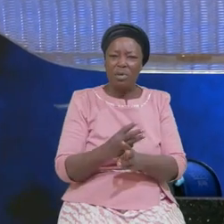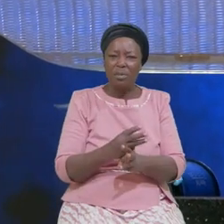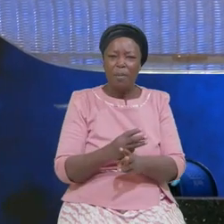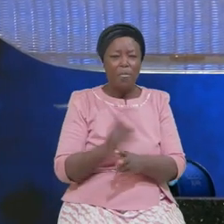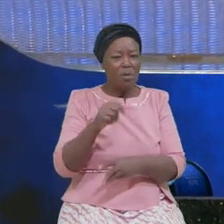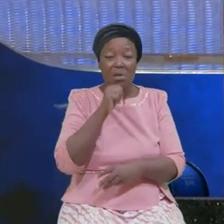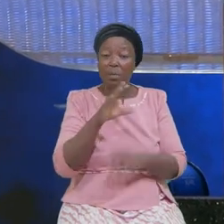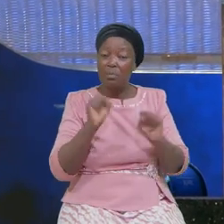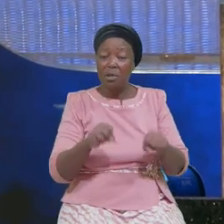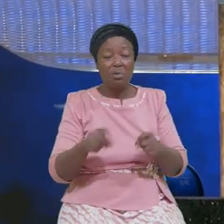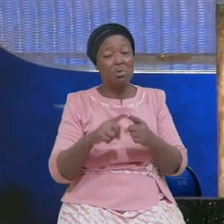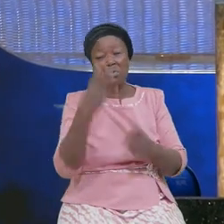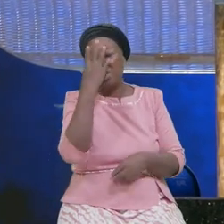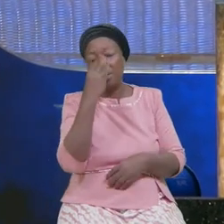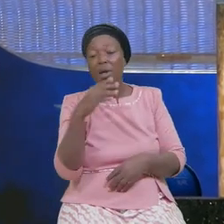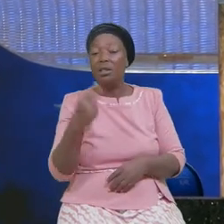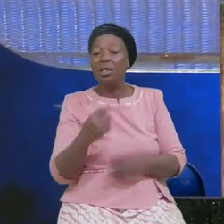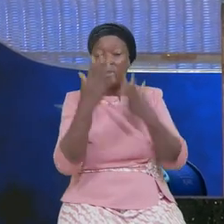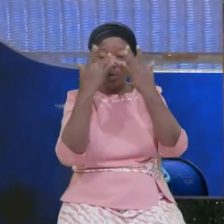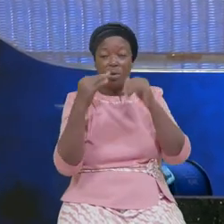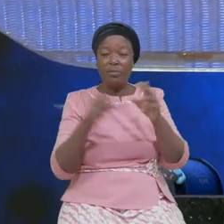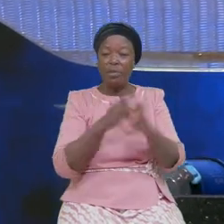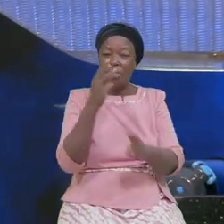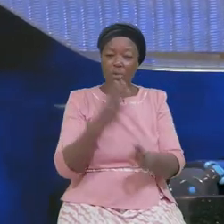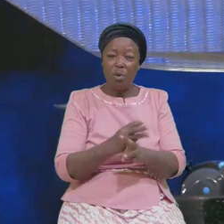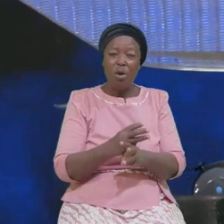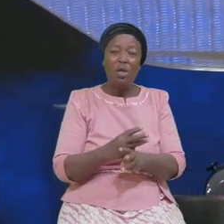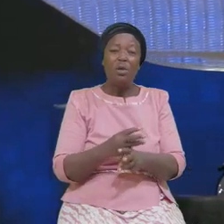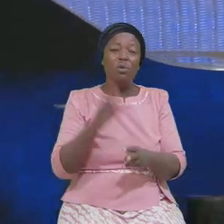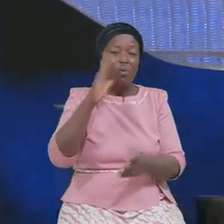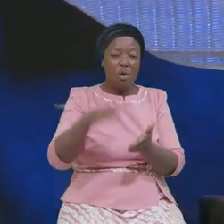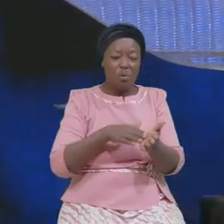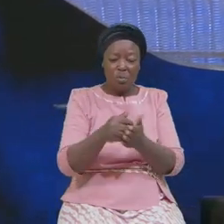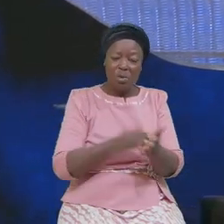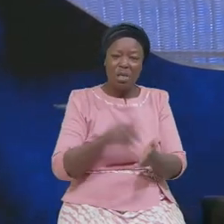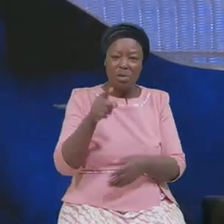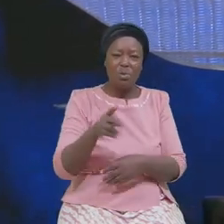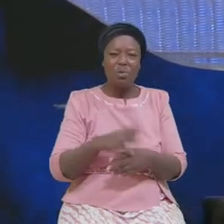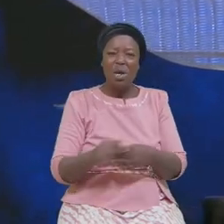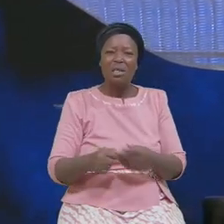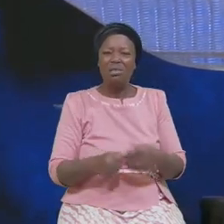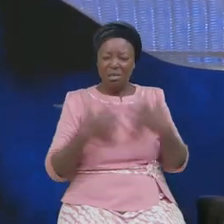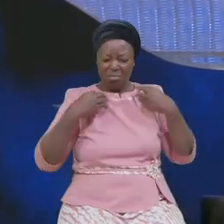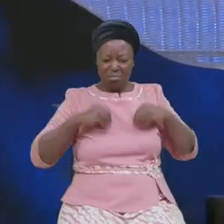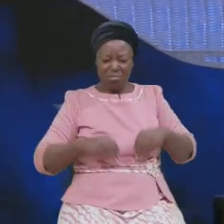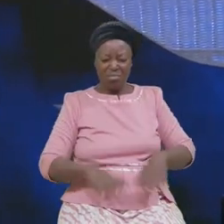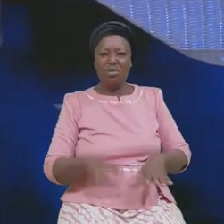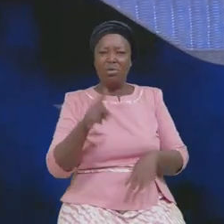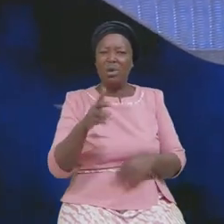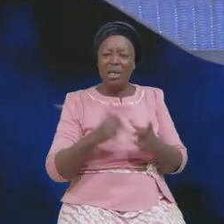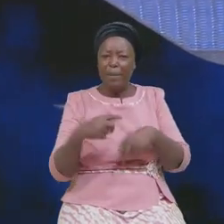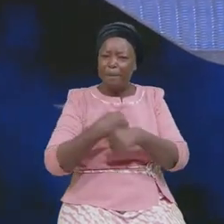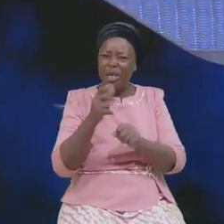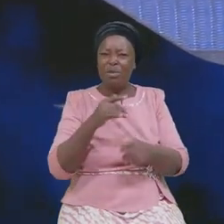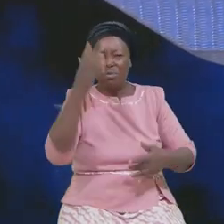able to sleep. The sorrow of the world, it will weaken you, destabilize you. It will make you